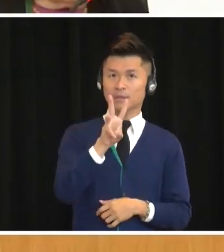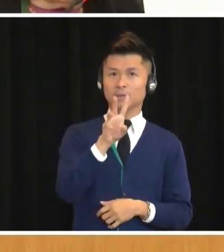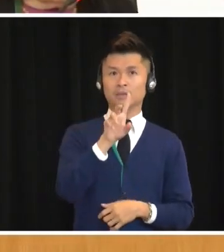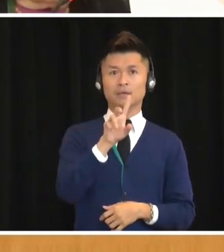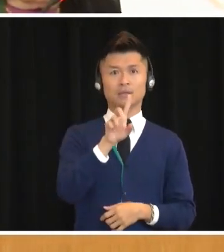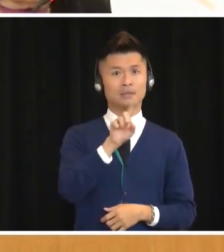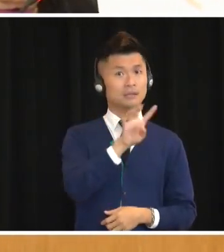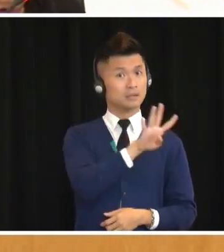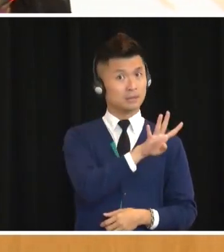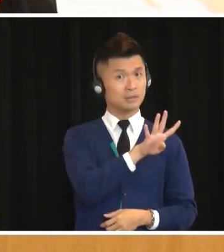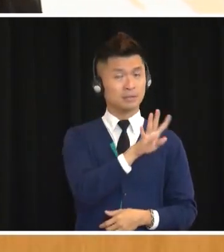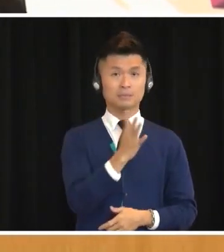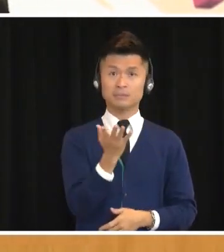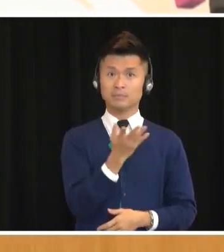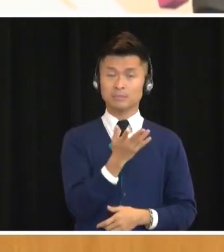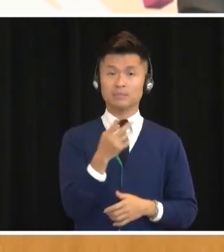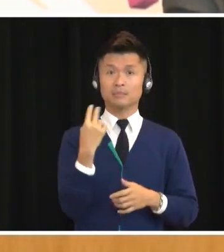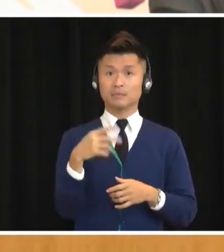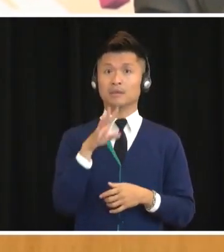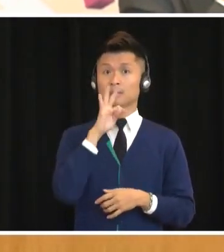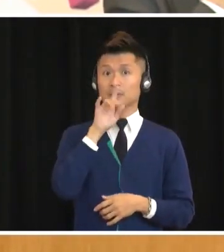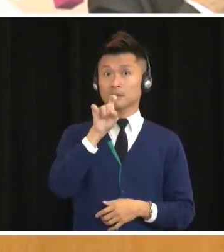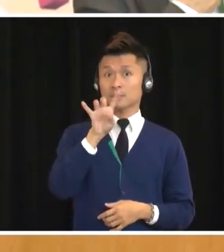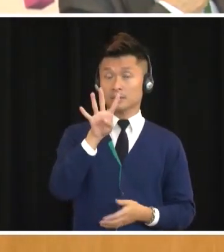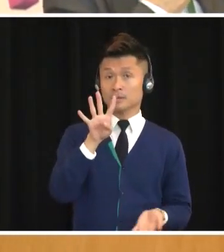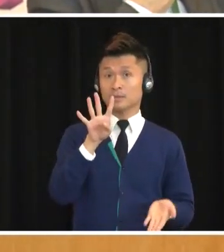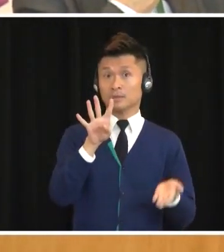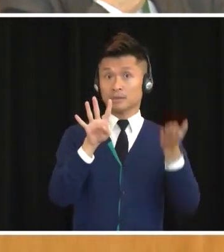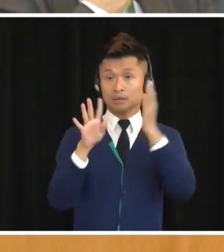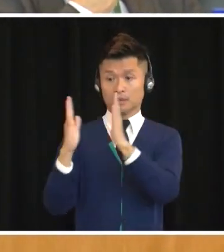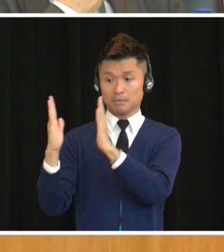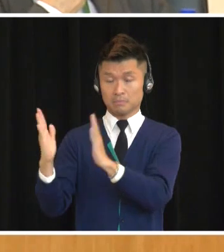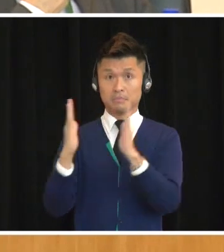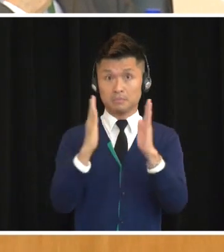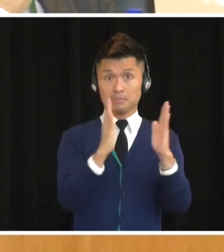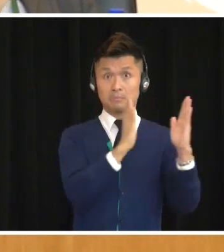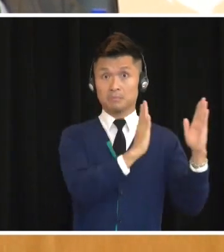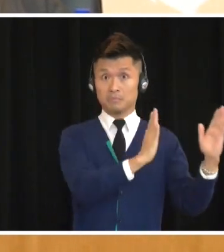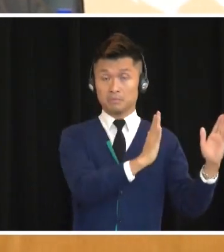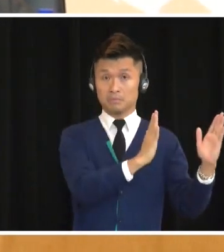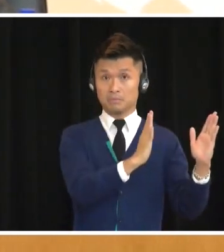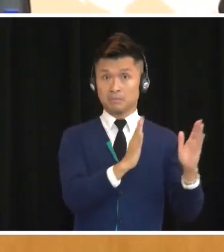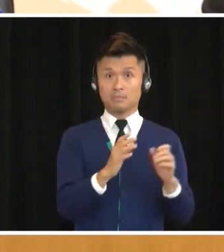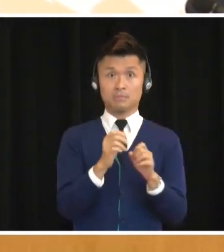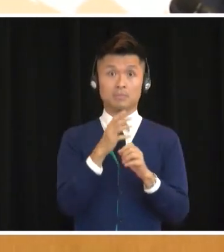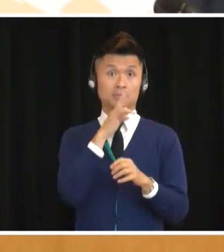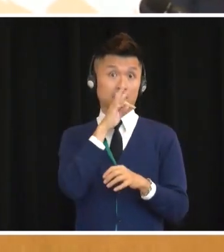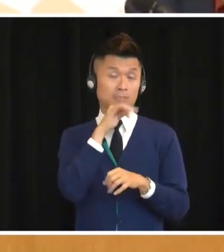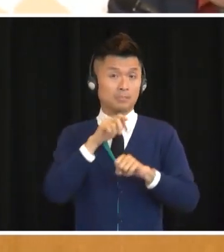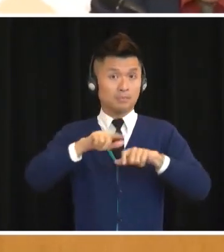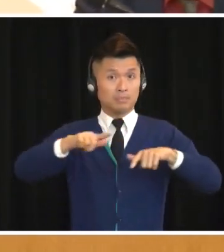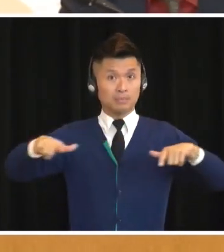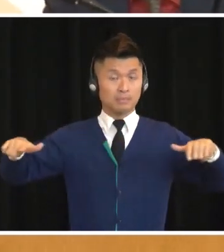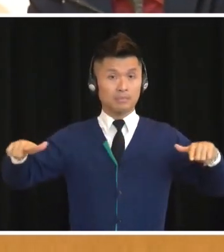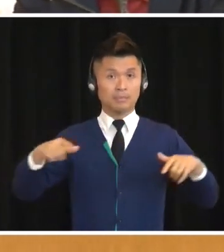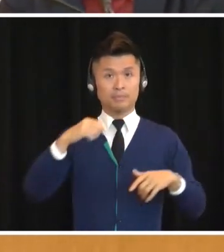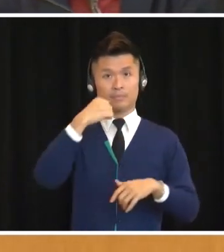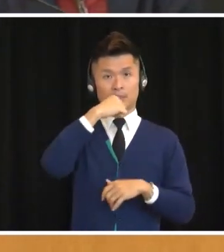and also 13, 14-year-olds and children above the age of 14.